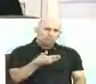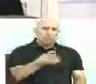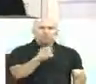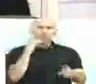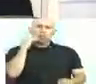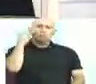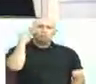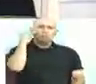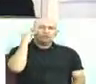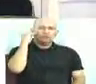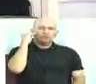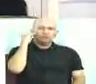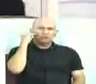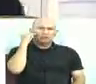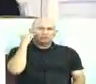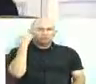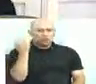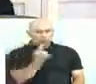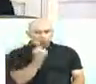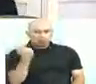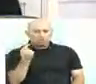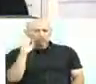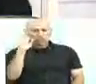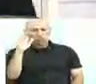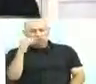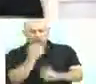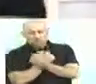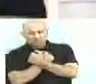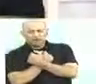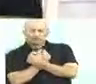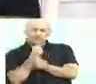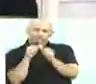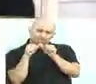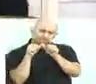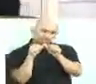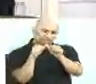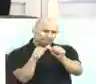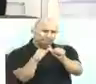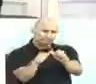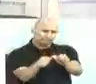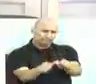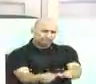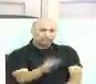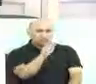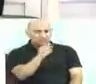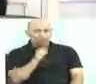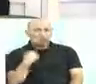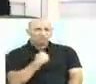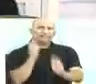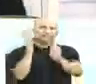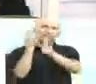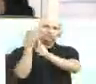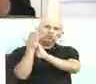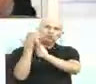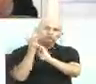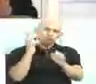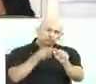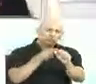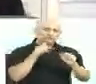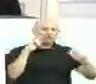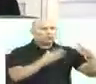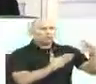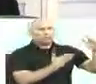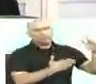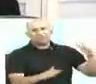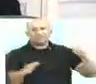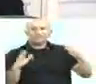home. Always your love has been steadfast. Therefore we praise you, joining our voices